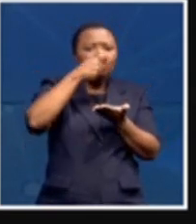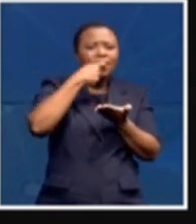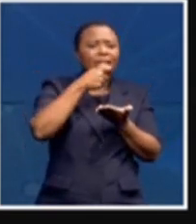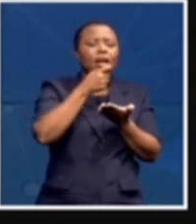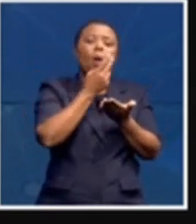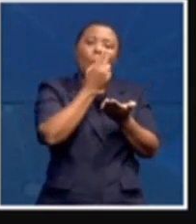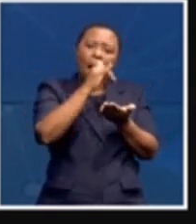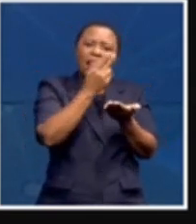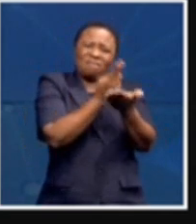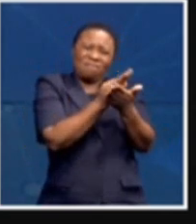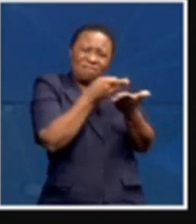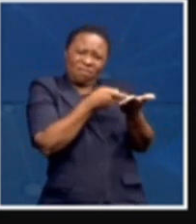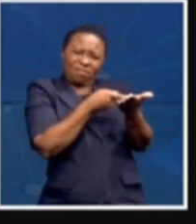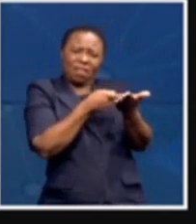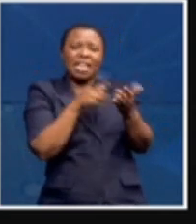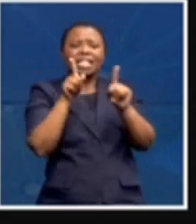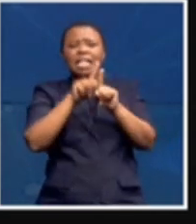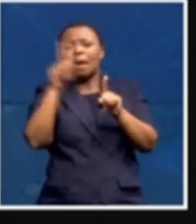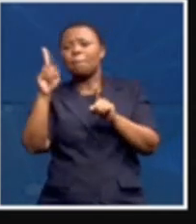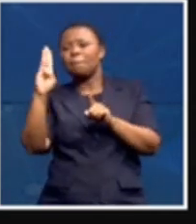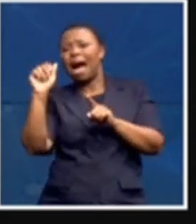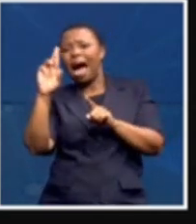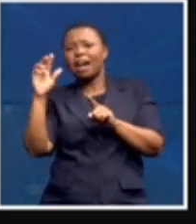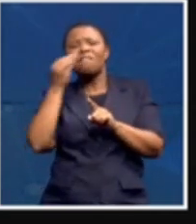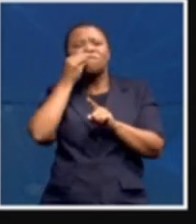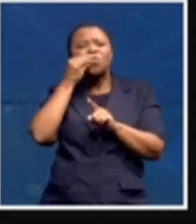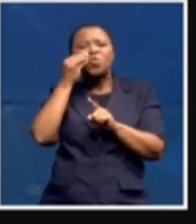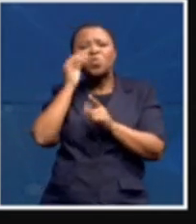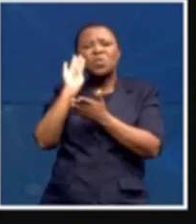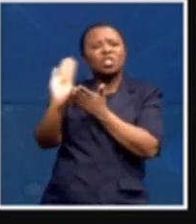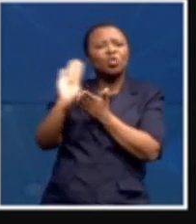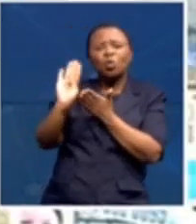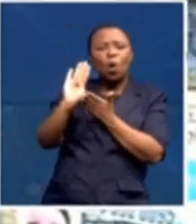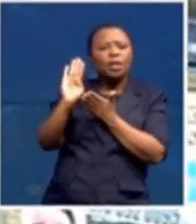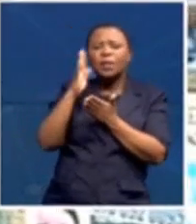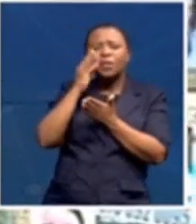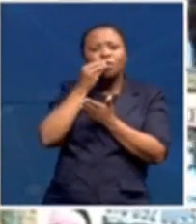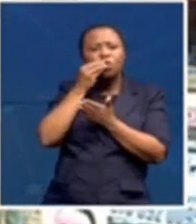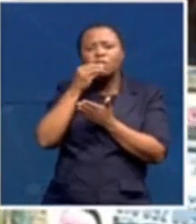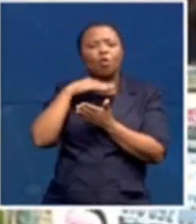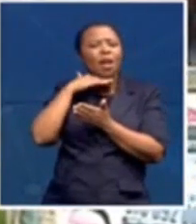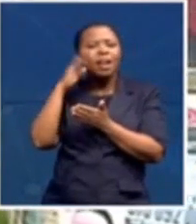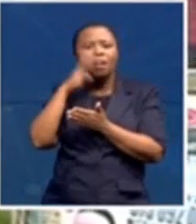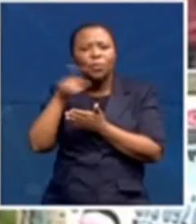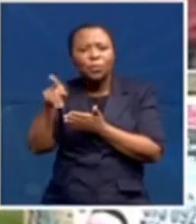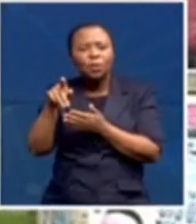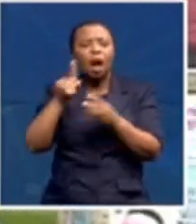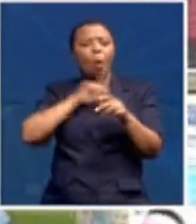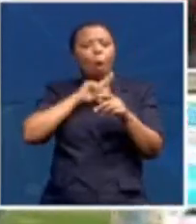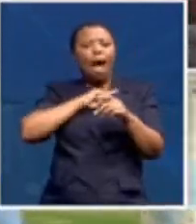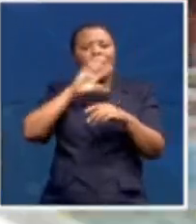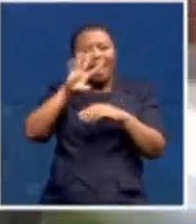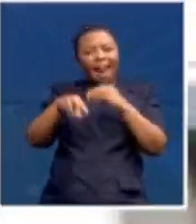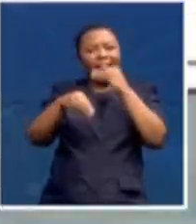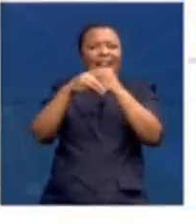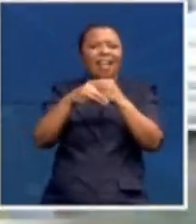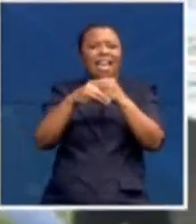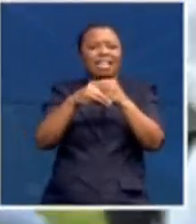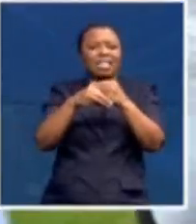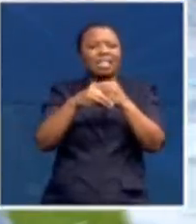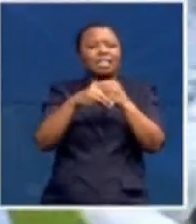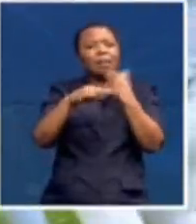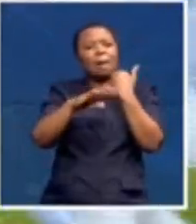the hospital now has got a more added bed capacity. Recently, Chris Hani Baragwanath Hospital's food